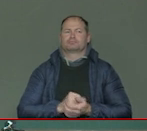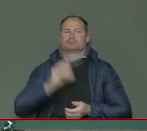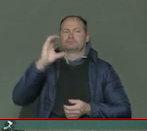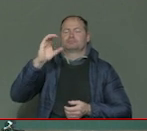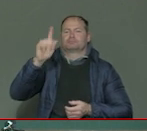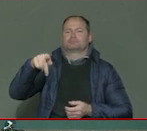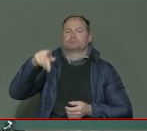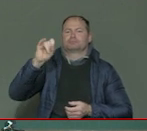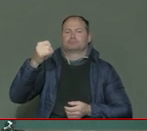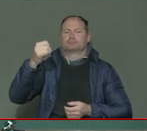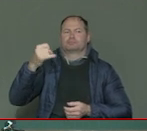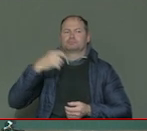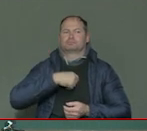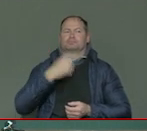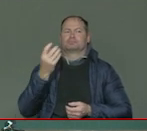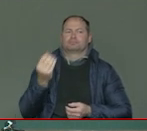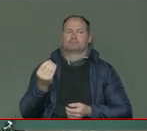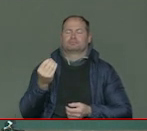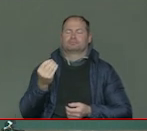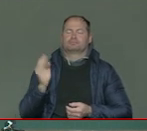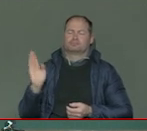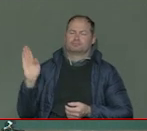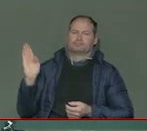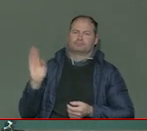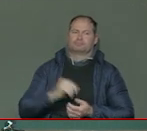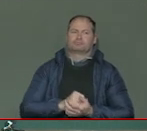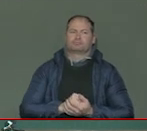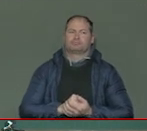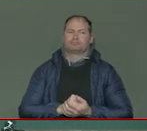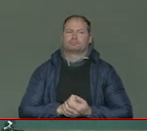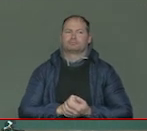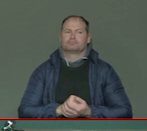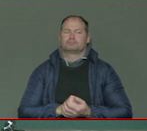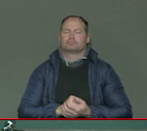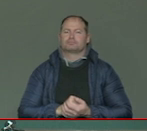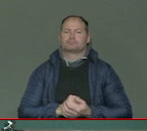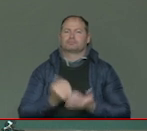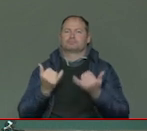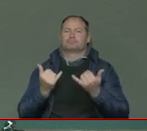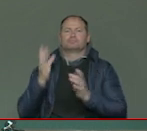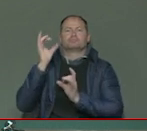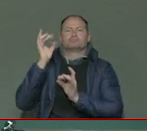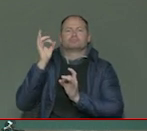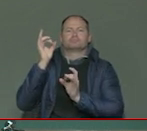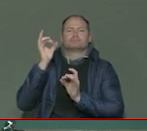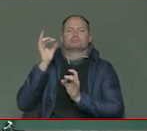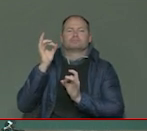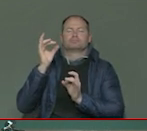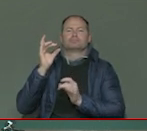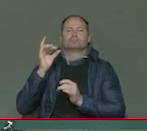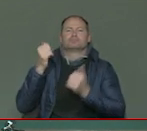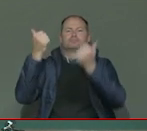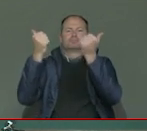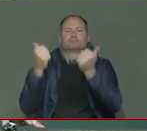we will have 24,400 What will be the details? To what account will we take that?